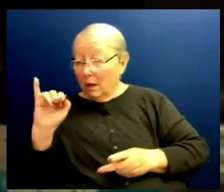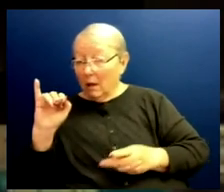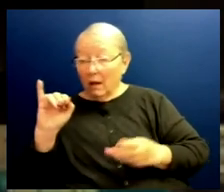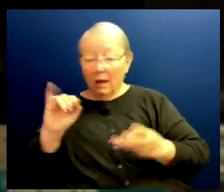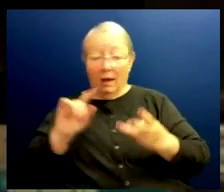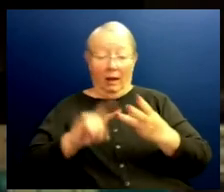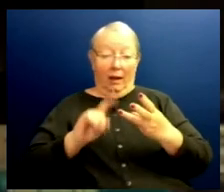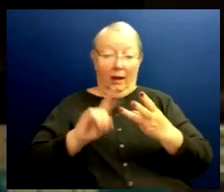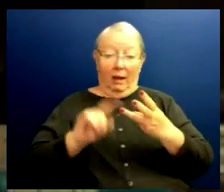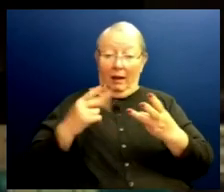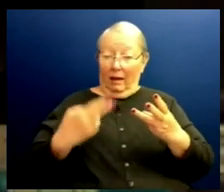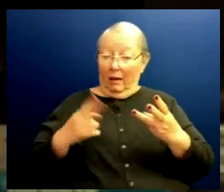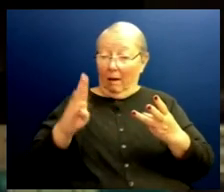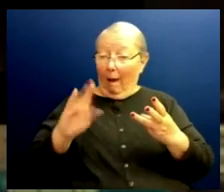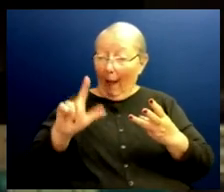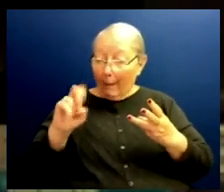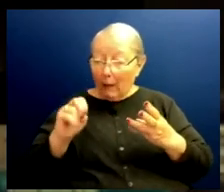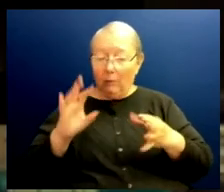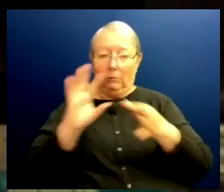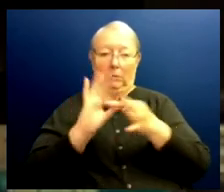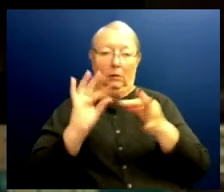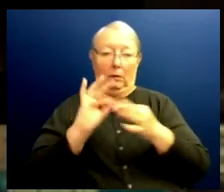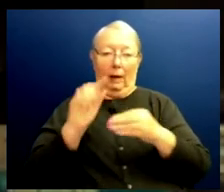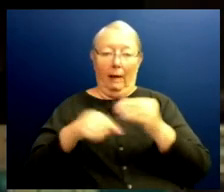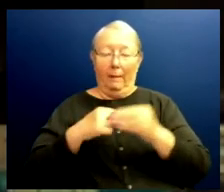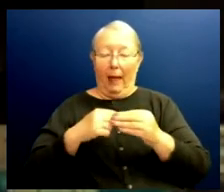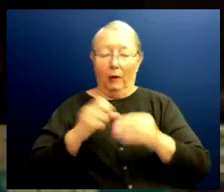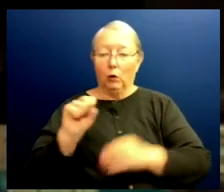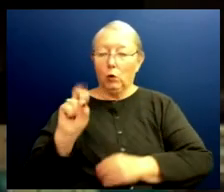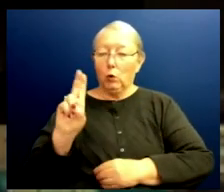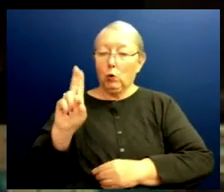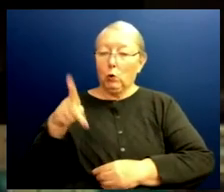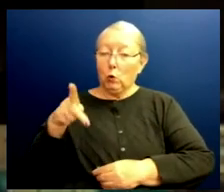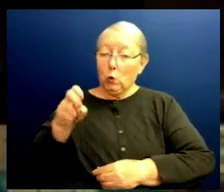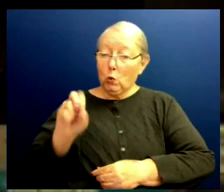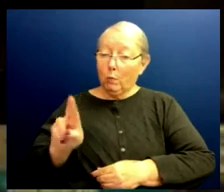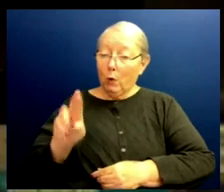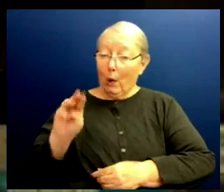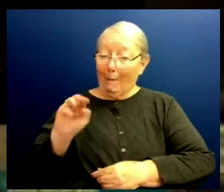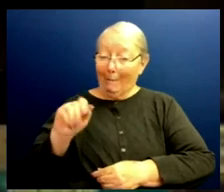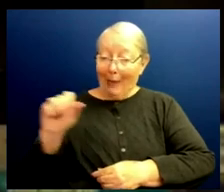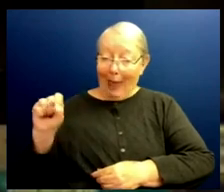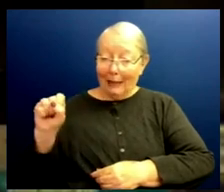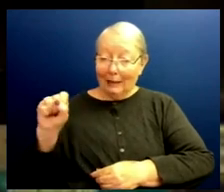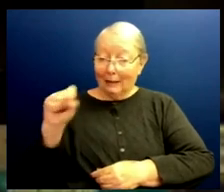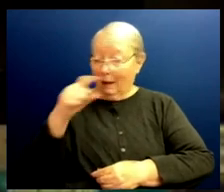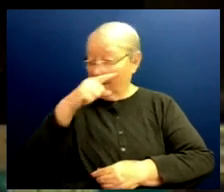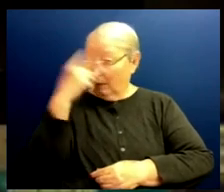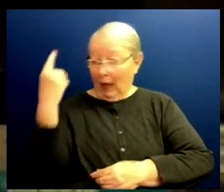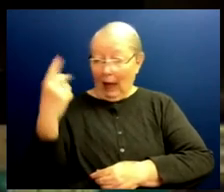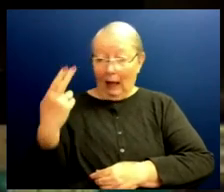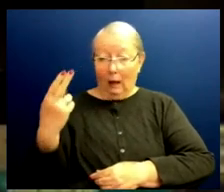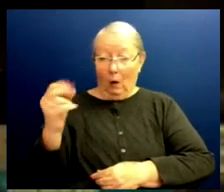us something about supermassive black holes. Again, I'm getting away from your question, but